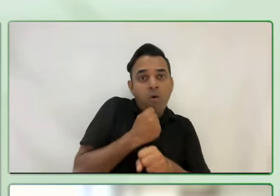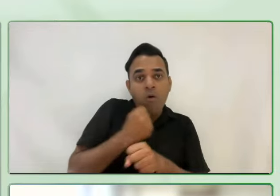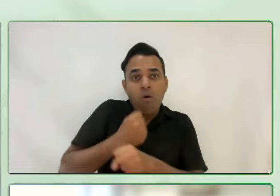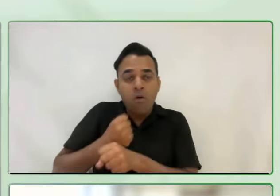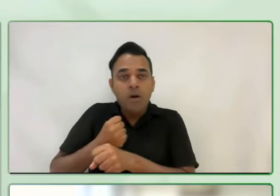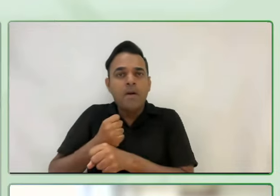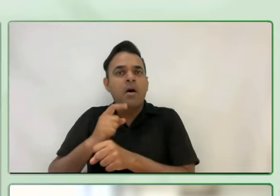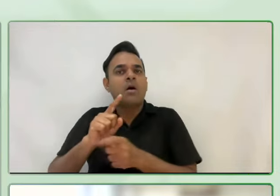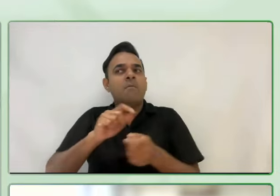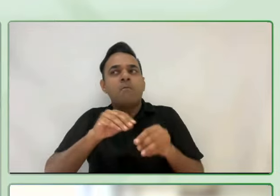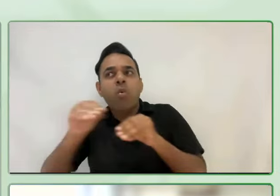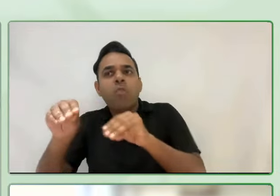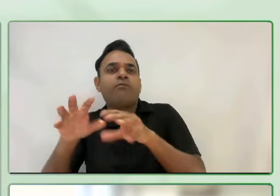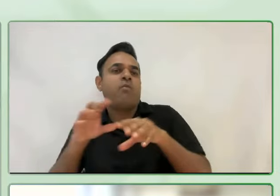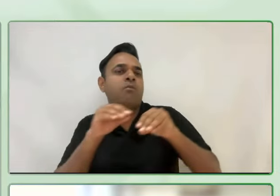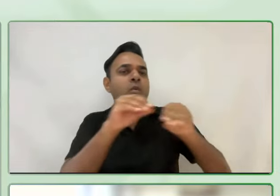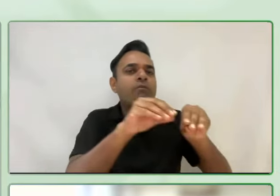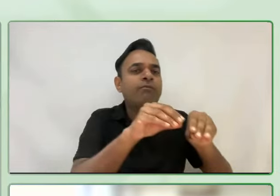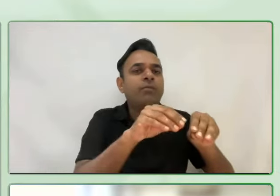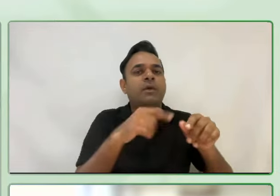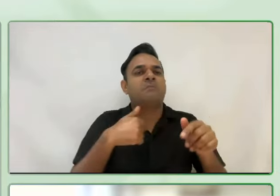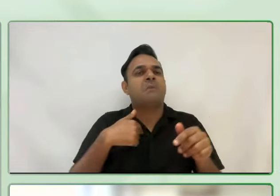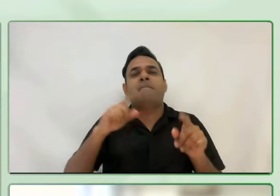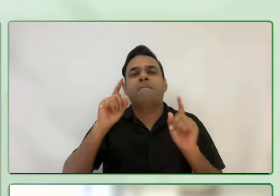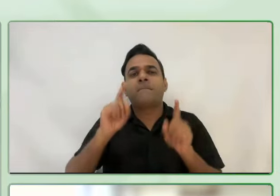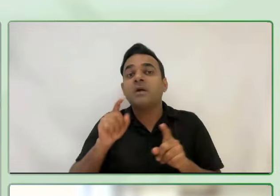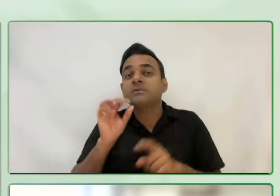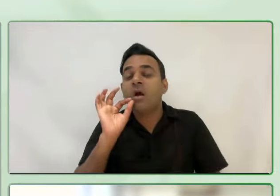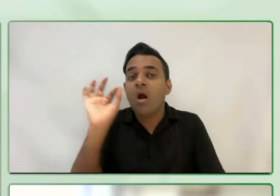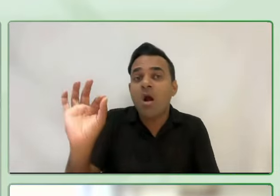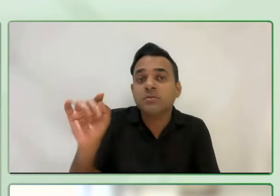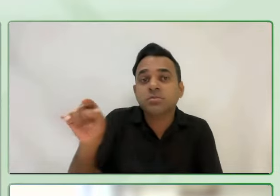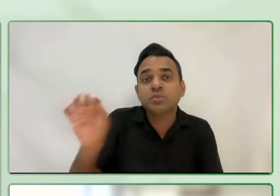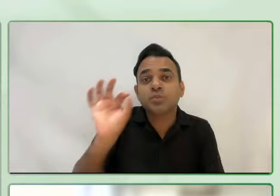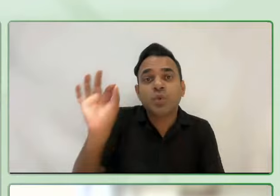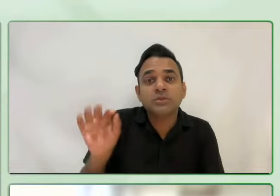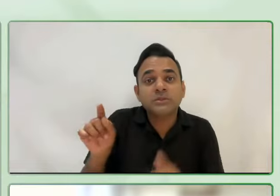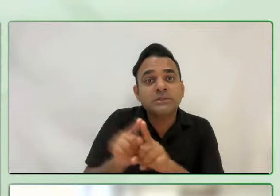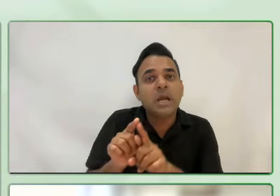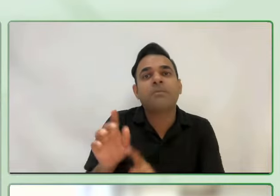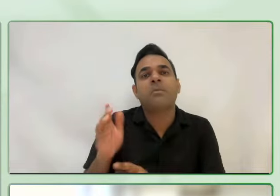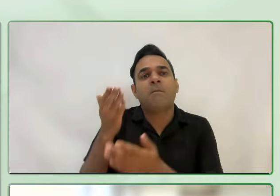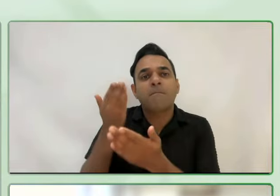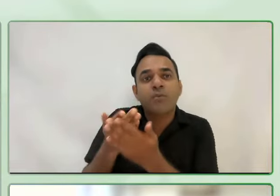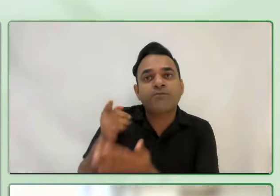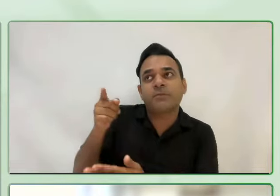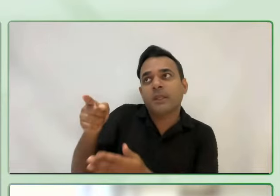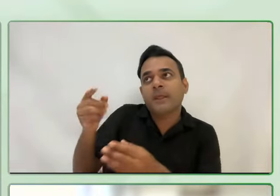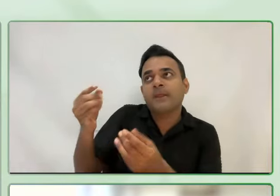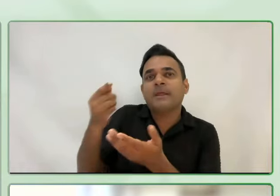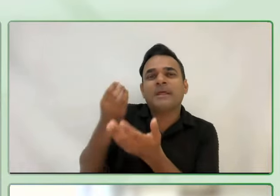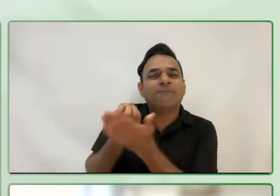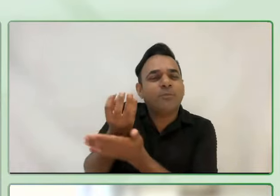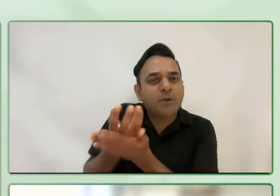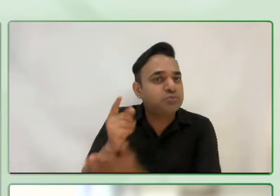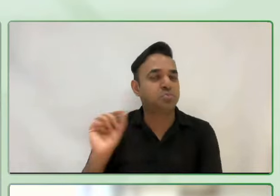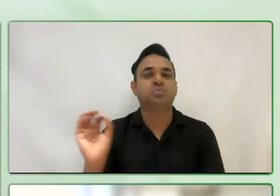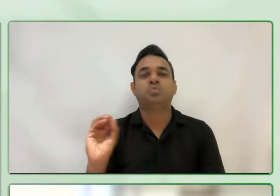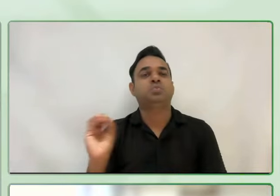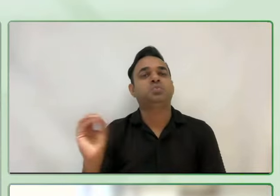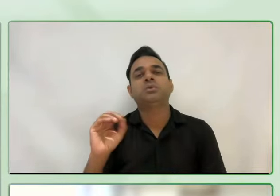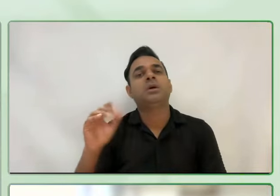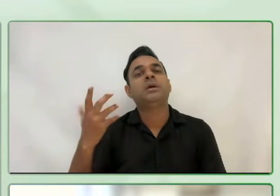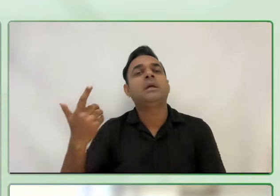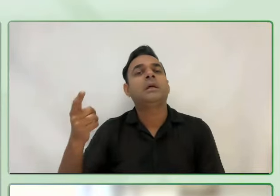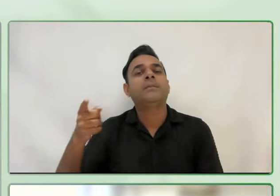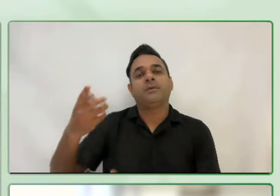for the 0.001% of my people who might abuse it? And yet how many HR directors have I heard say, oh, well, you know,